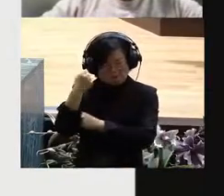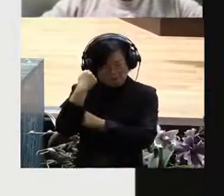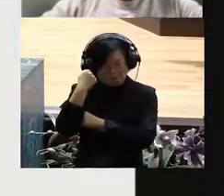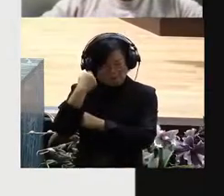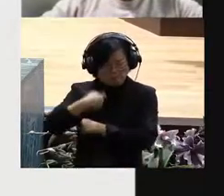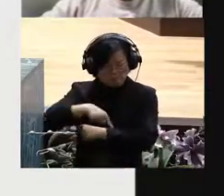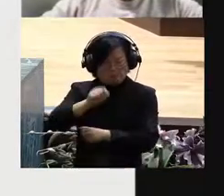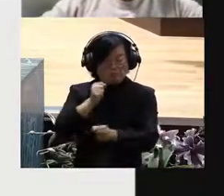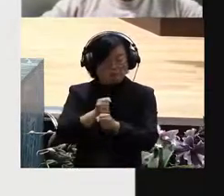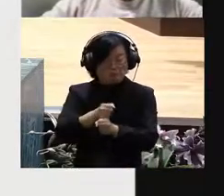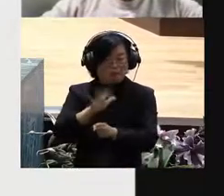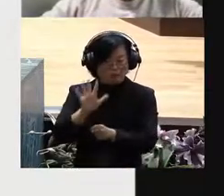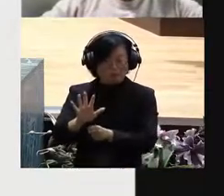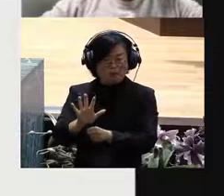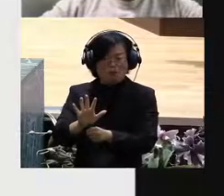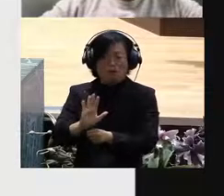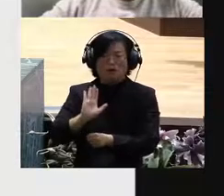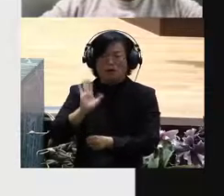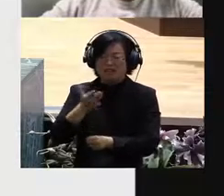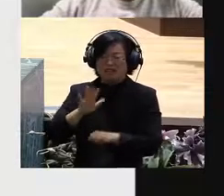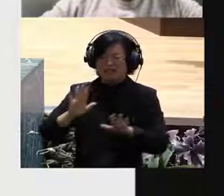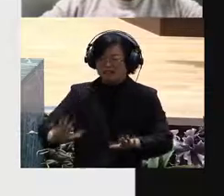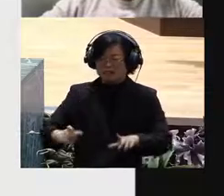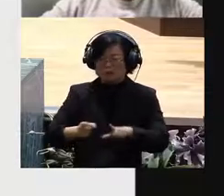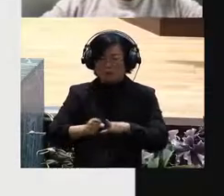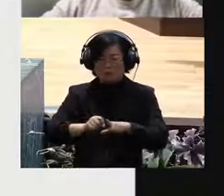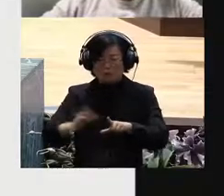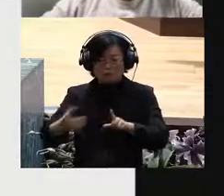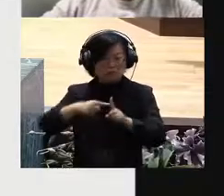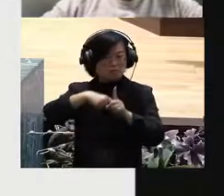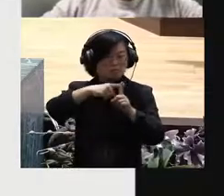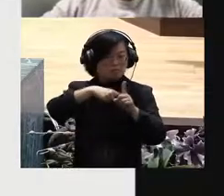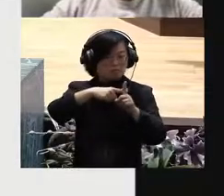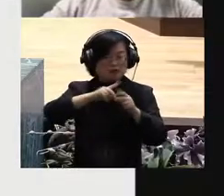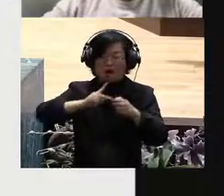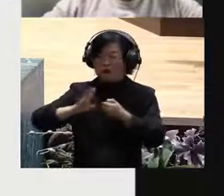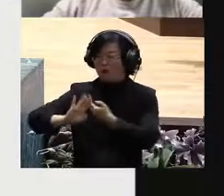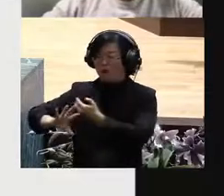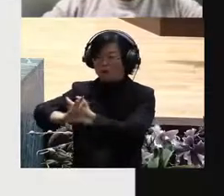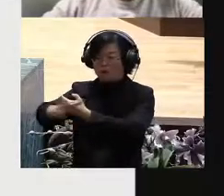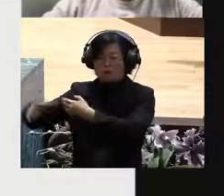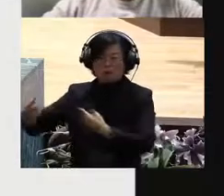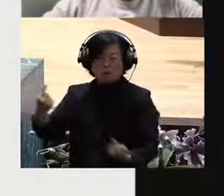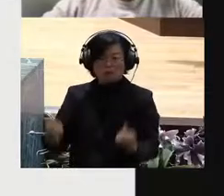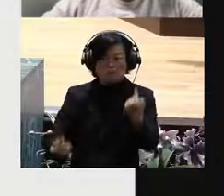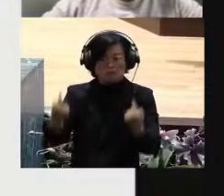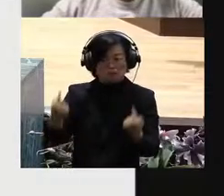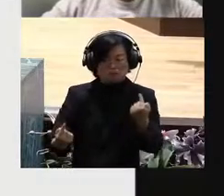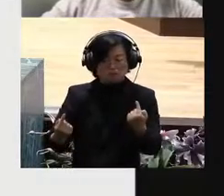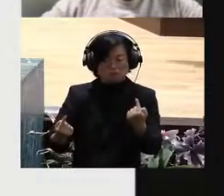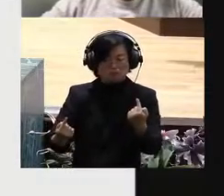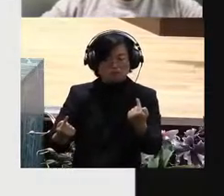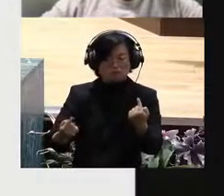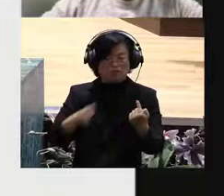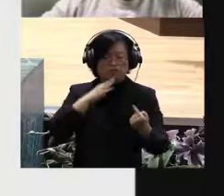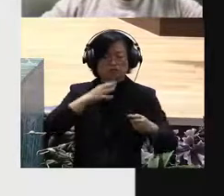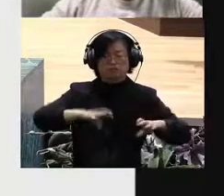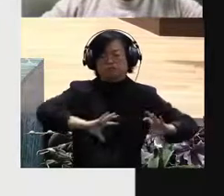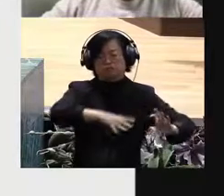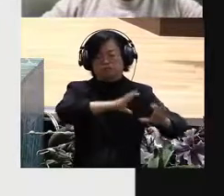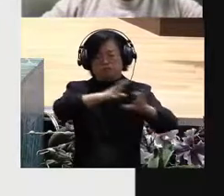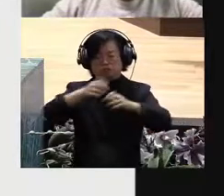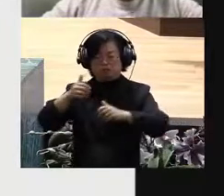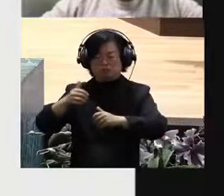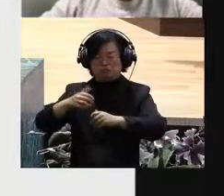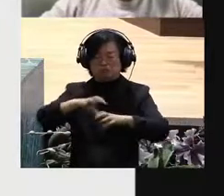72 out of the 94 countries which have been indexed by the Global Open Data Index.